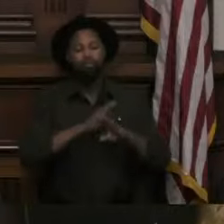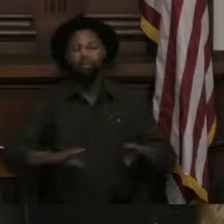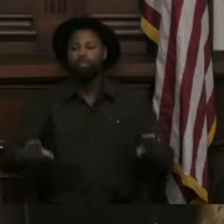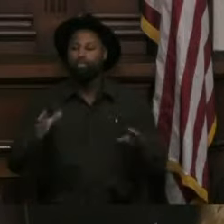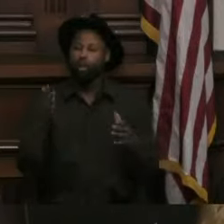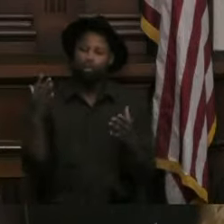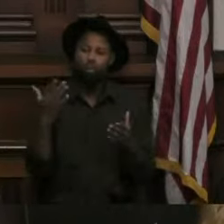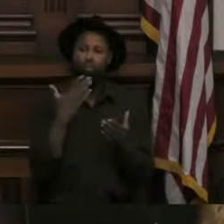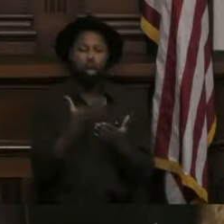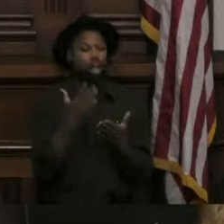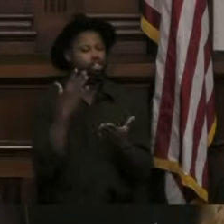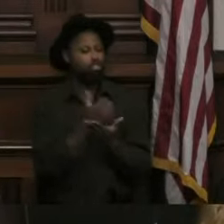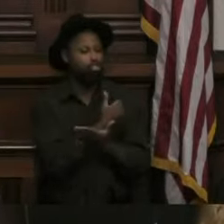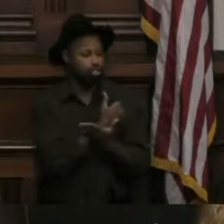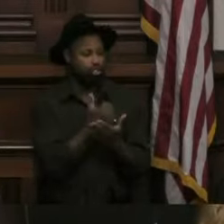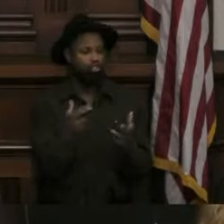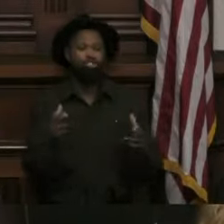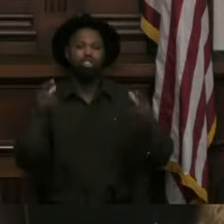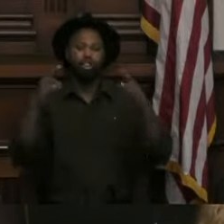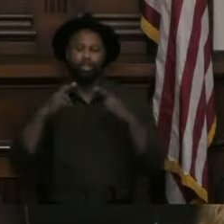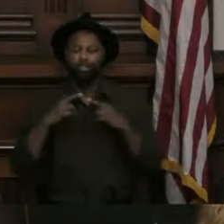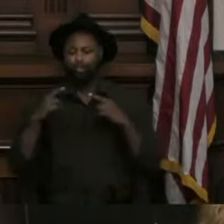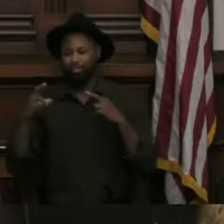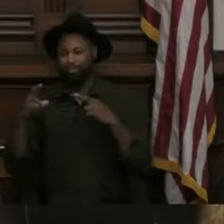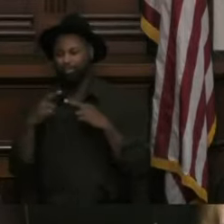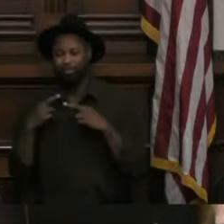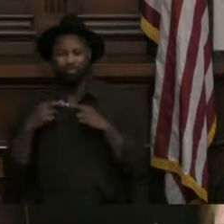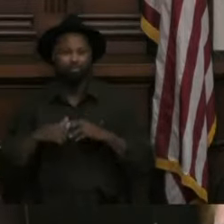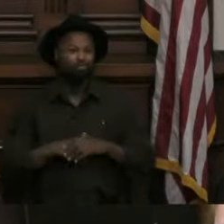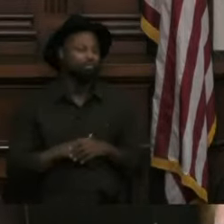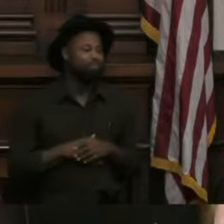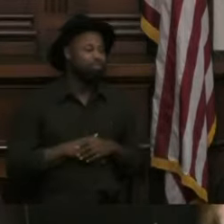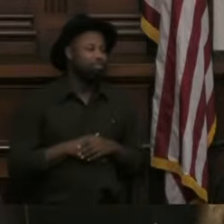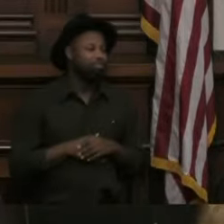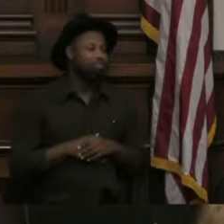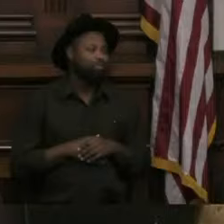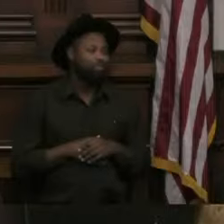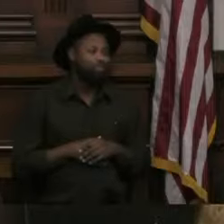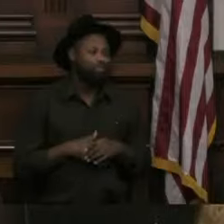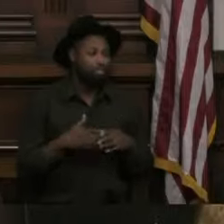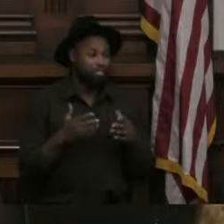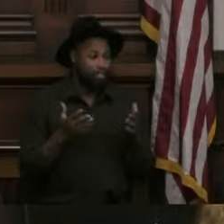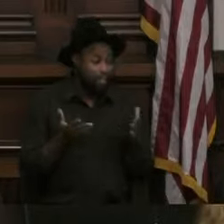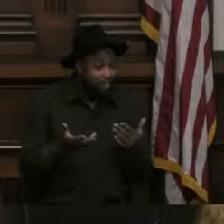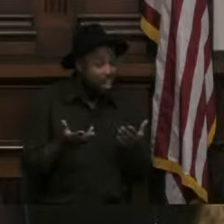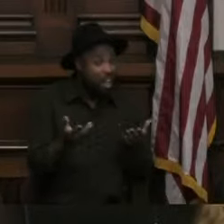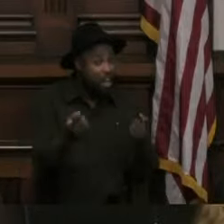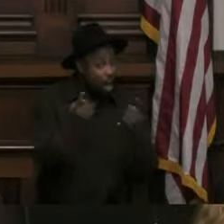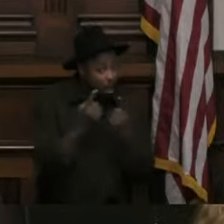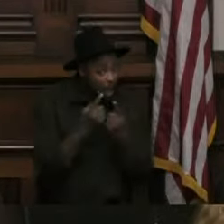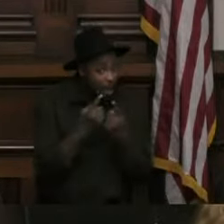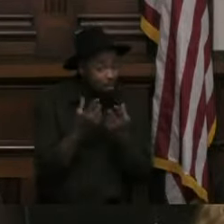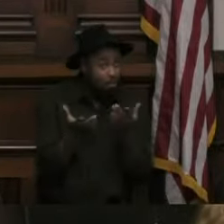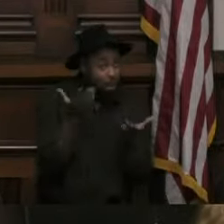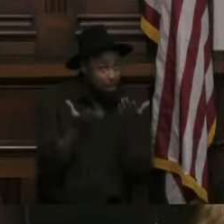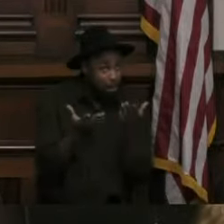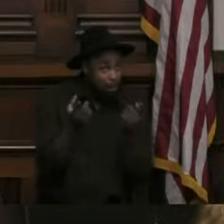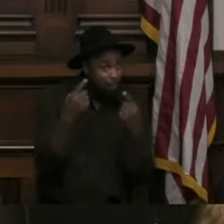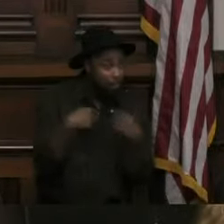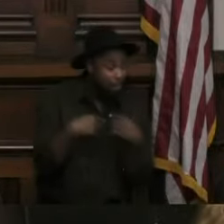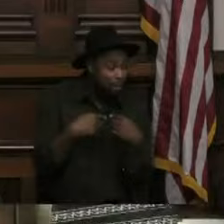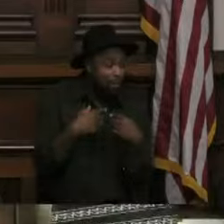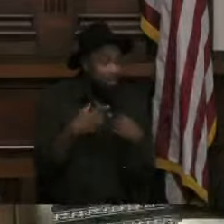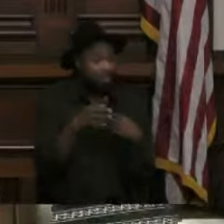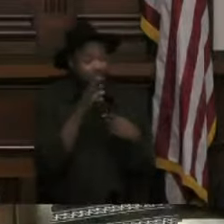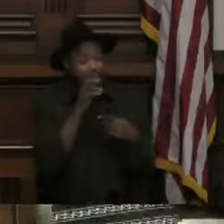well-deserved retirement. Maybe come to speak to council if you want to, or not, but it'll be good to see you